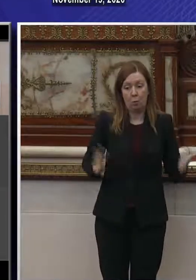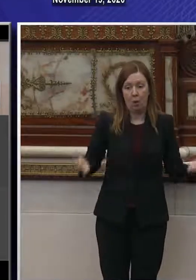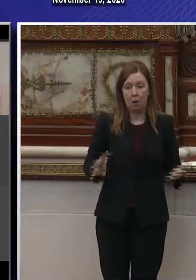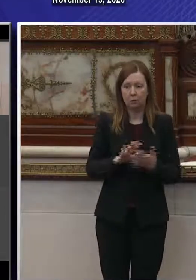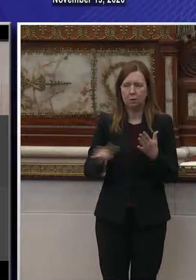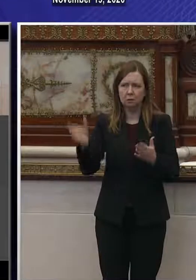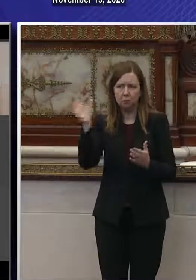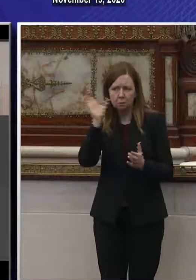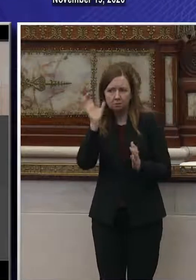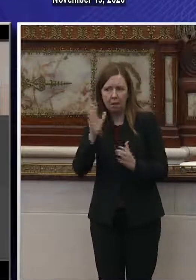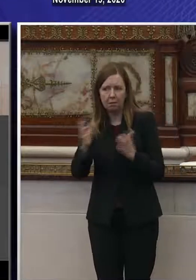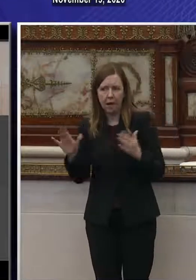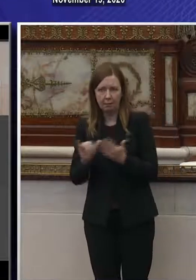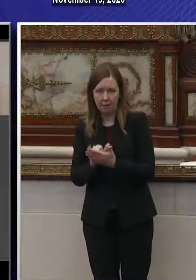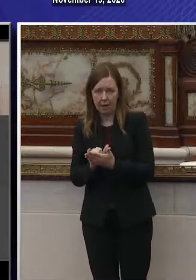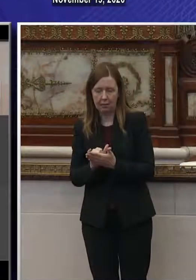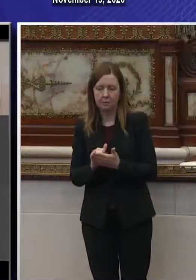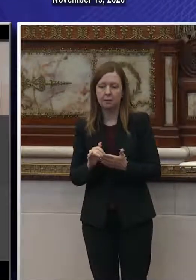And so,